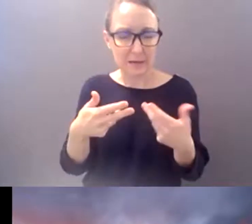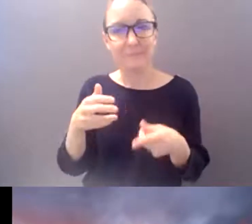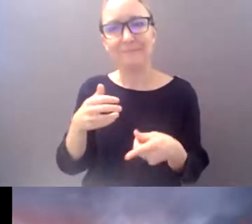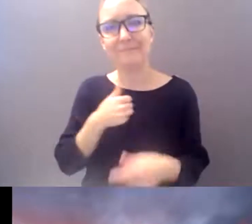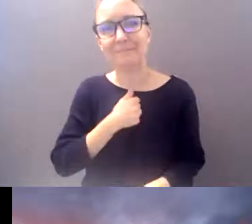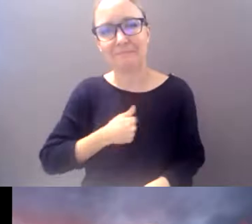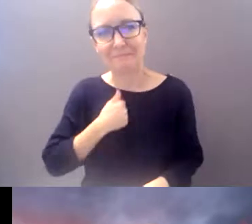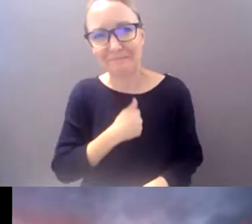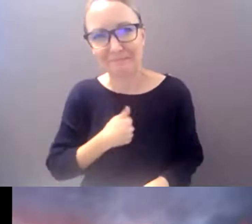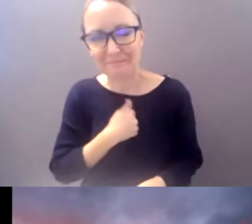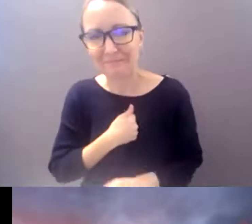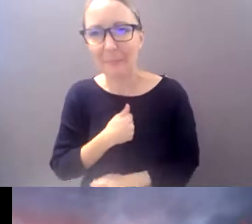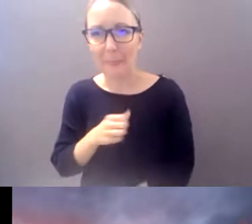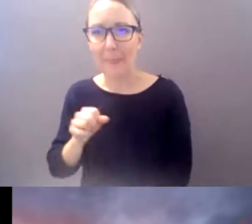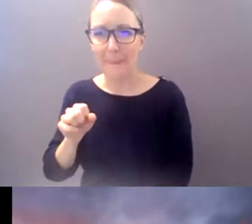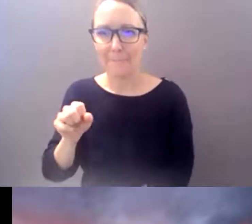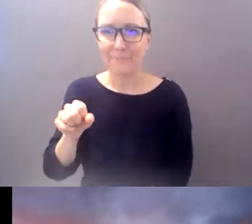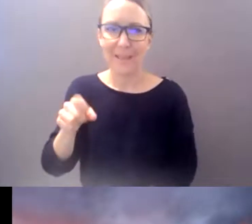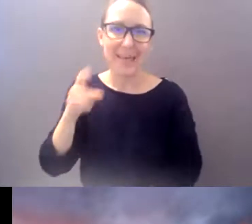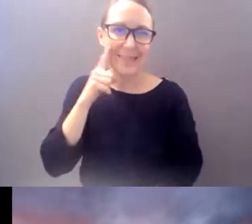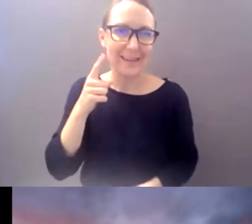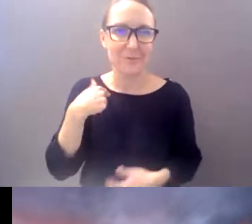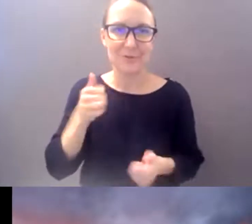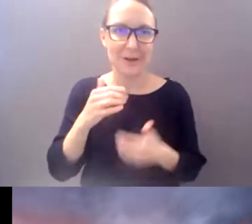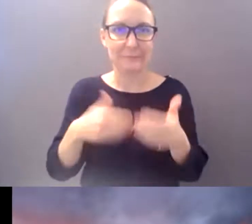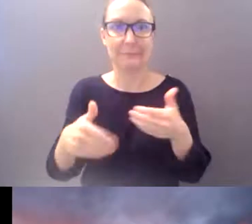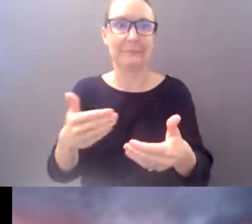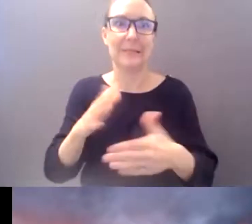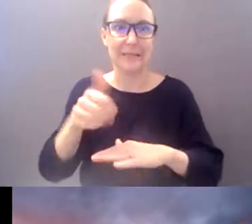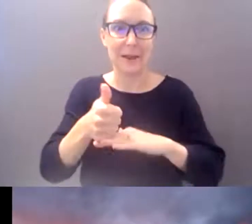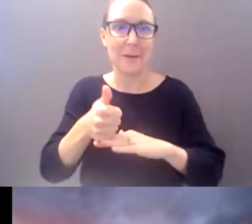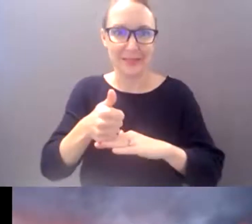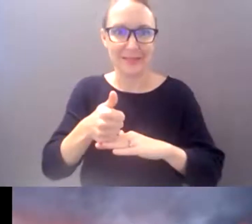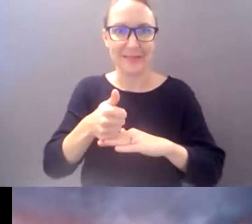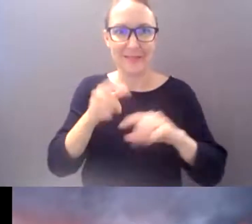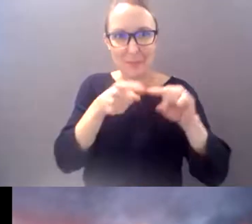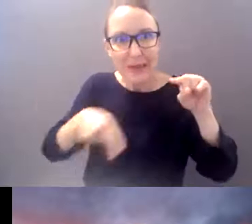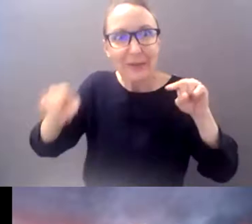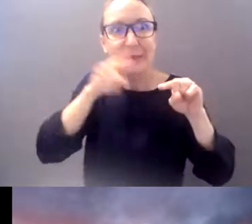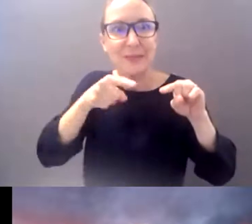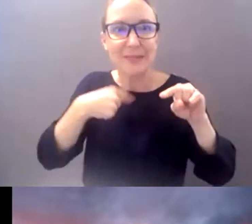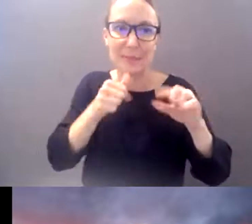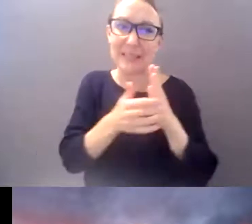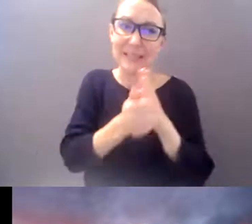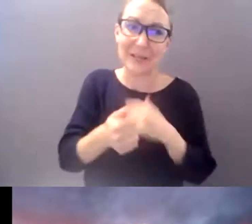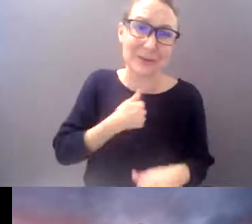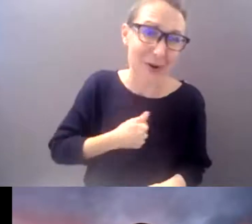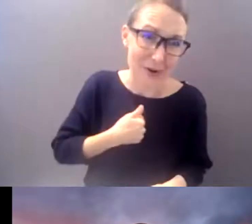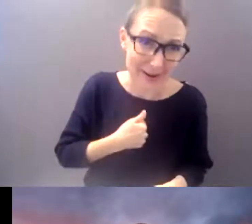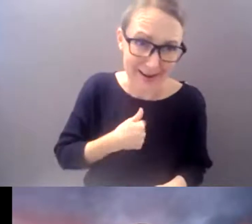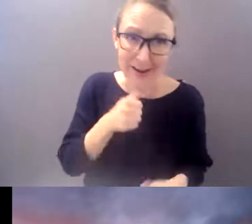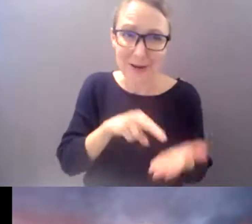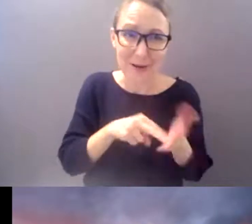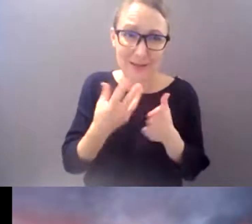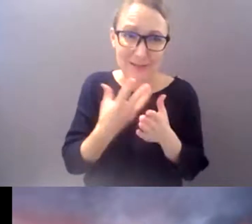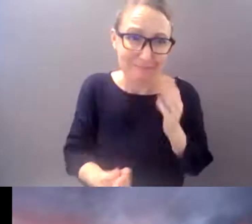apology. I think I was rushing through creating the little wheels. I'm not very adept at that, so I apologize. The ombudsman,